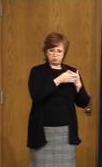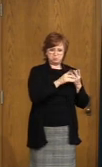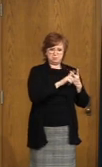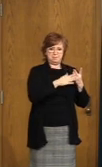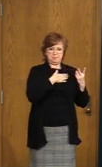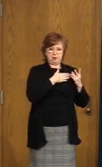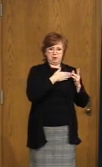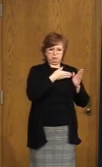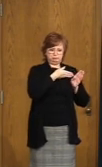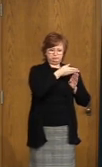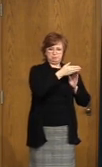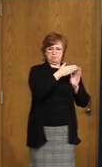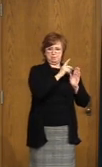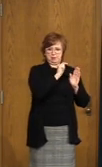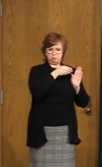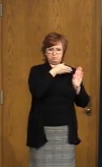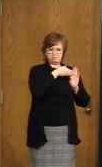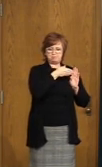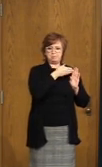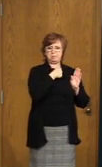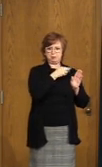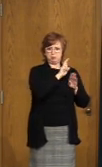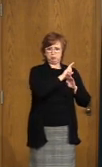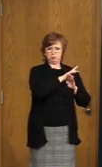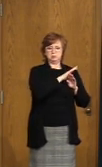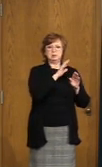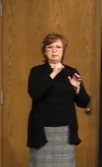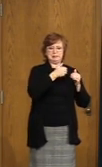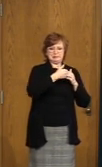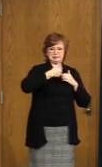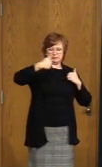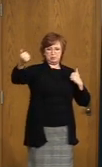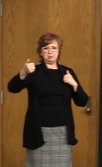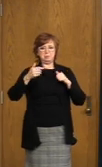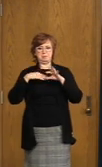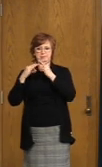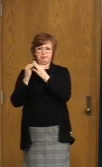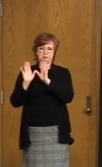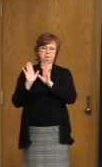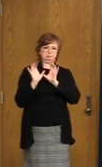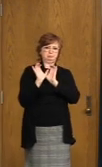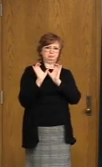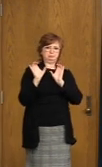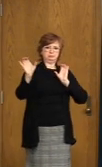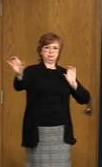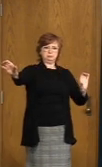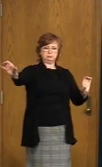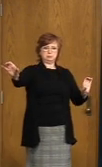to do, public health and social services can help with arranging alternate isolation arrangements.